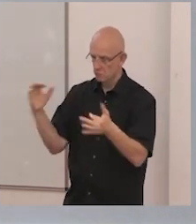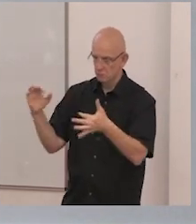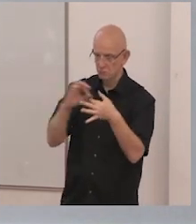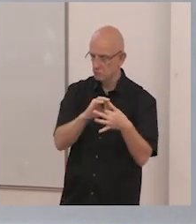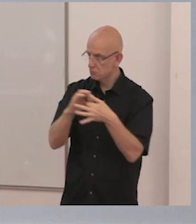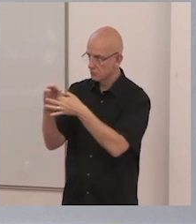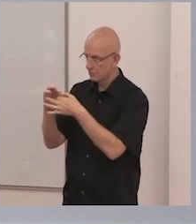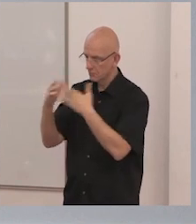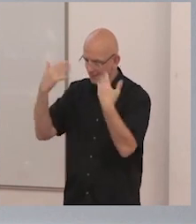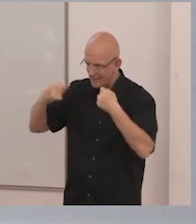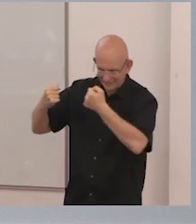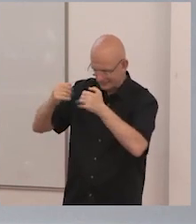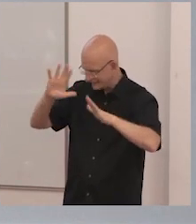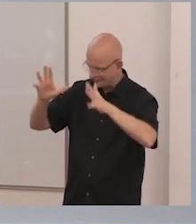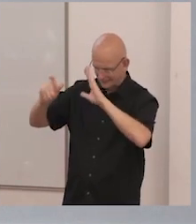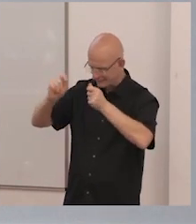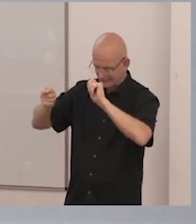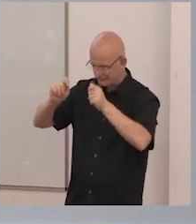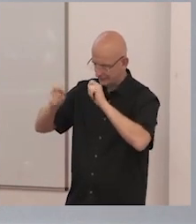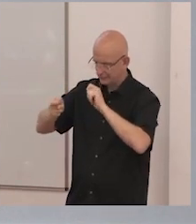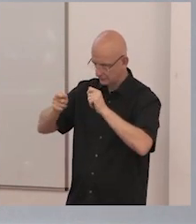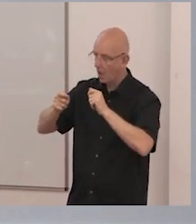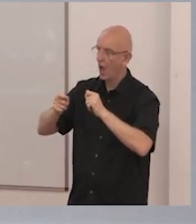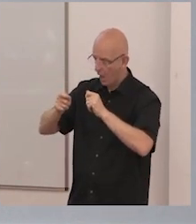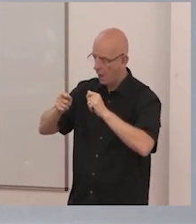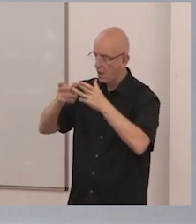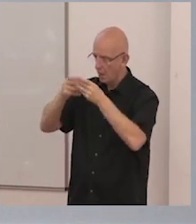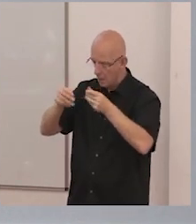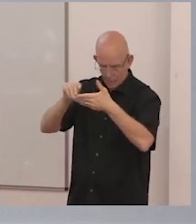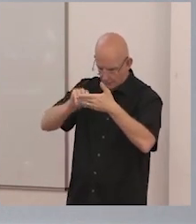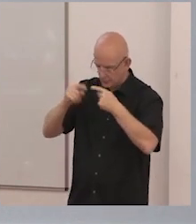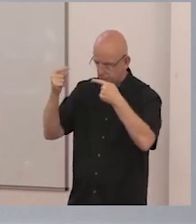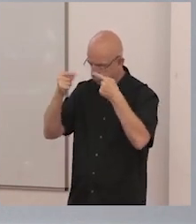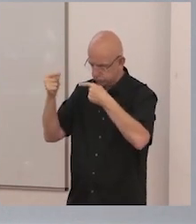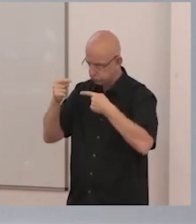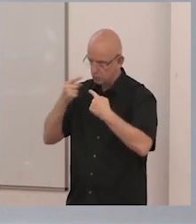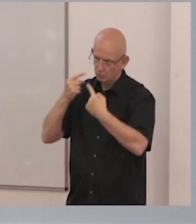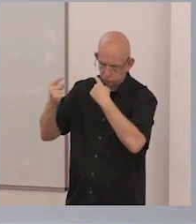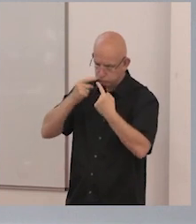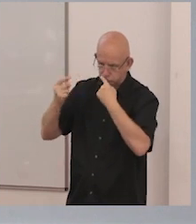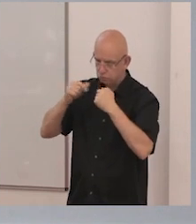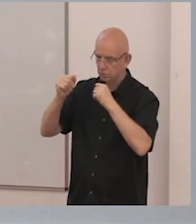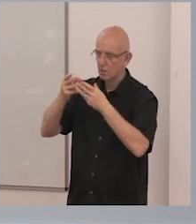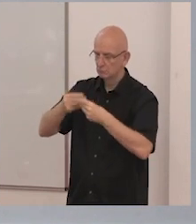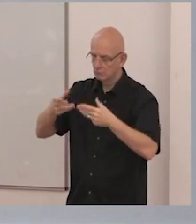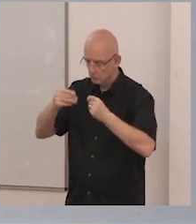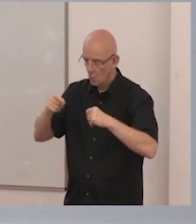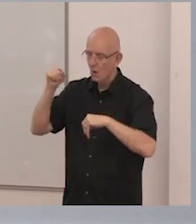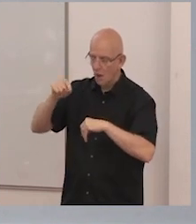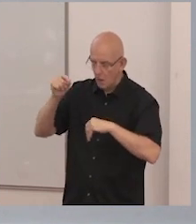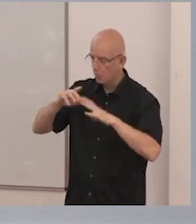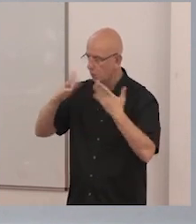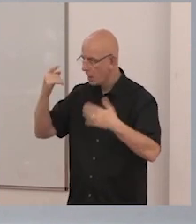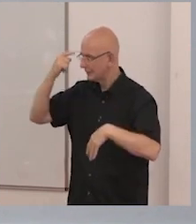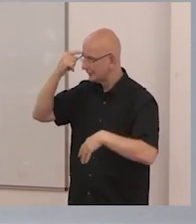areas is around alternative care for disabled children and young people. And they've issued a joint statement that was